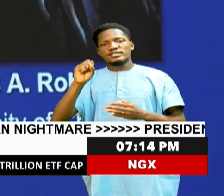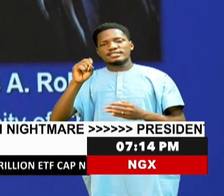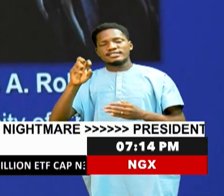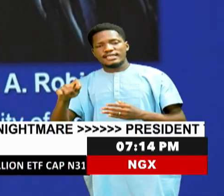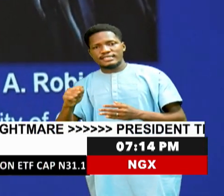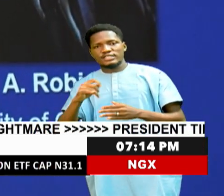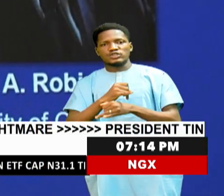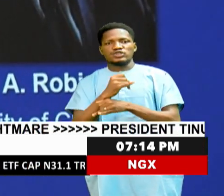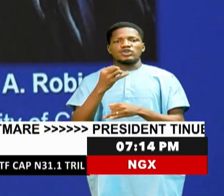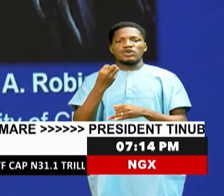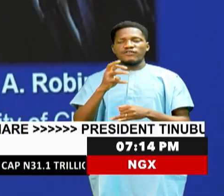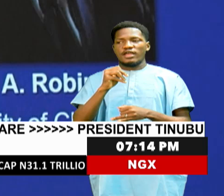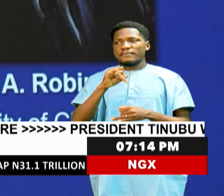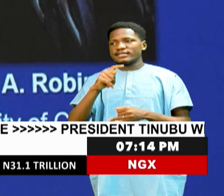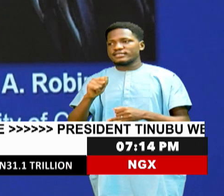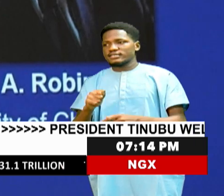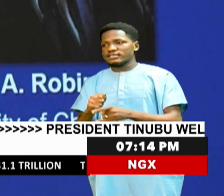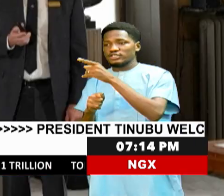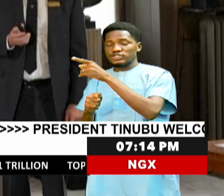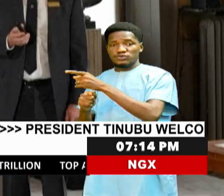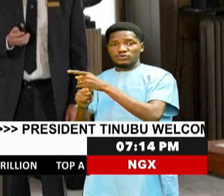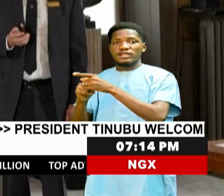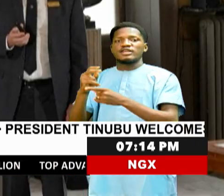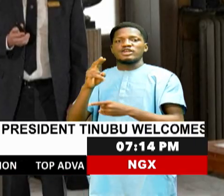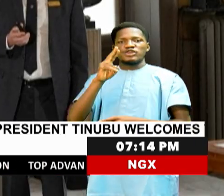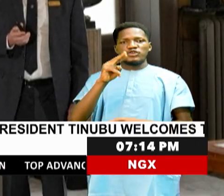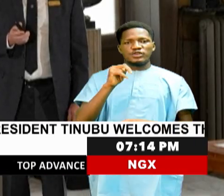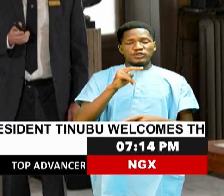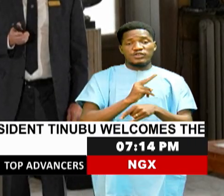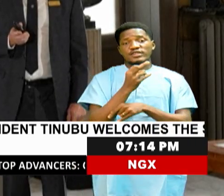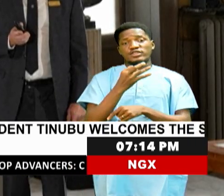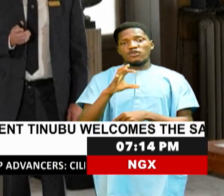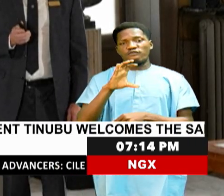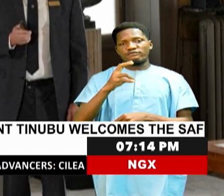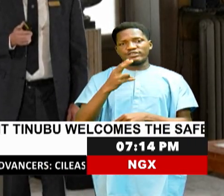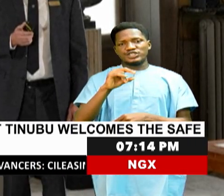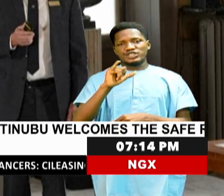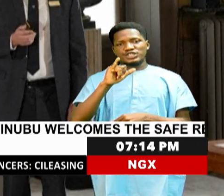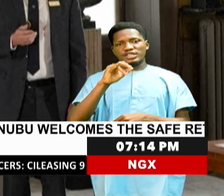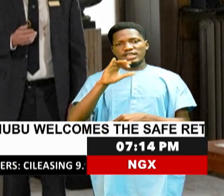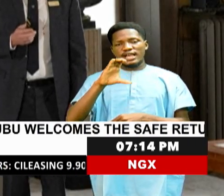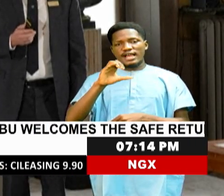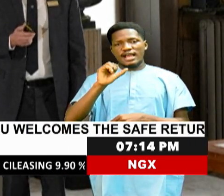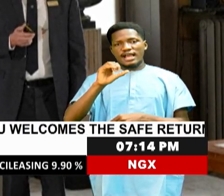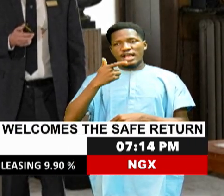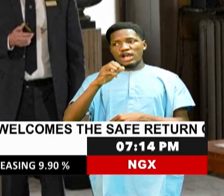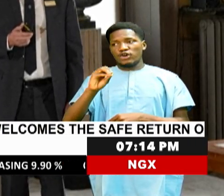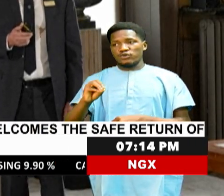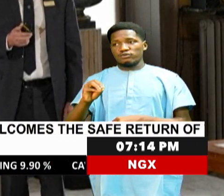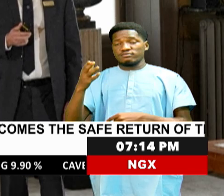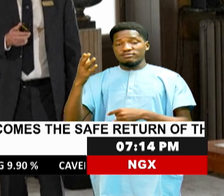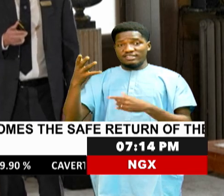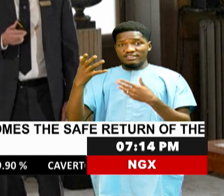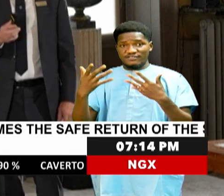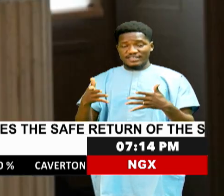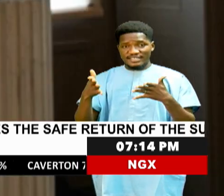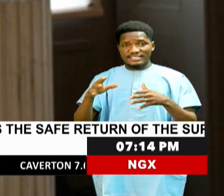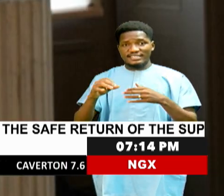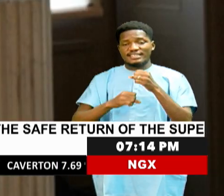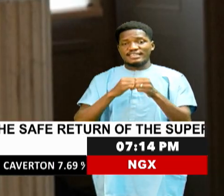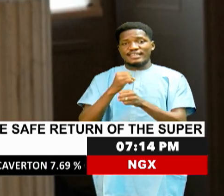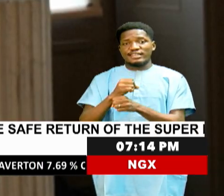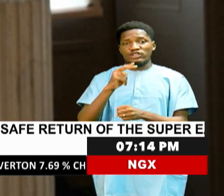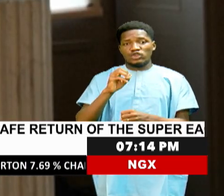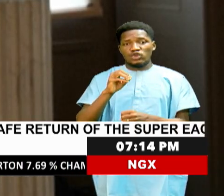is a professor at the University of Chicago. The Economics Prize wraps up this year's Nobel season, which honored achievements